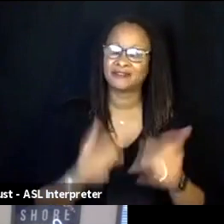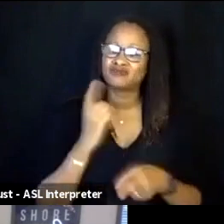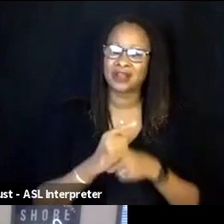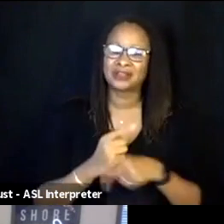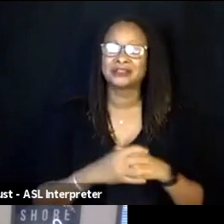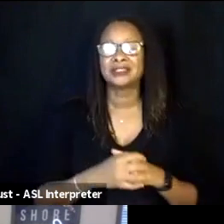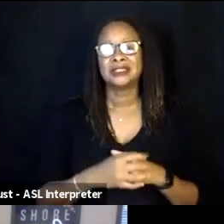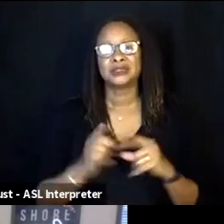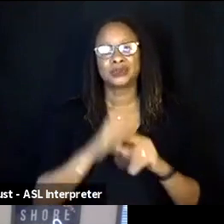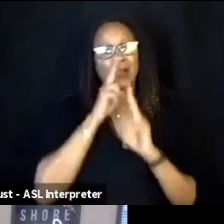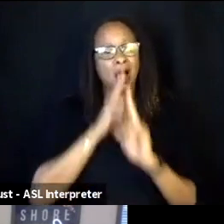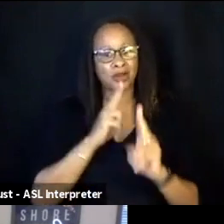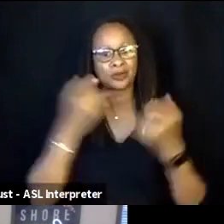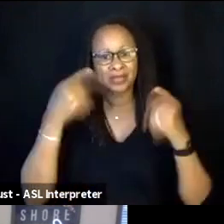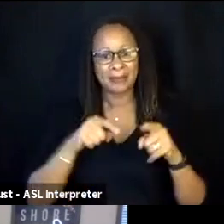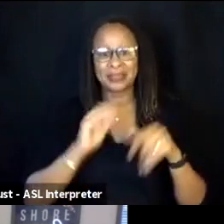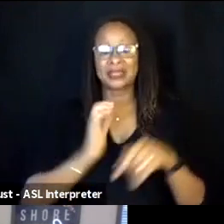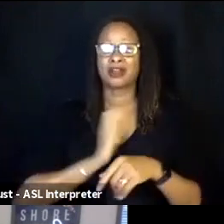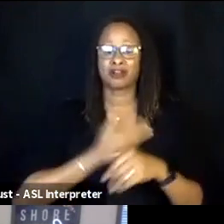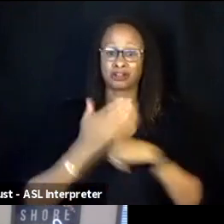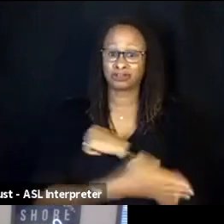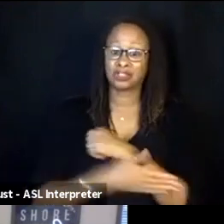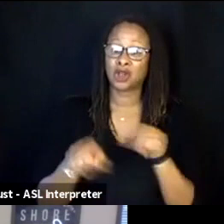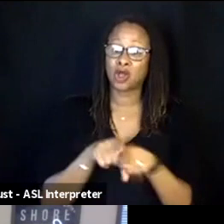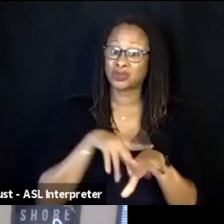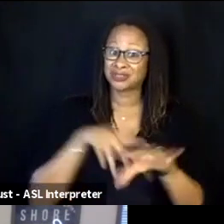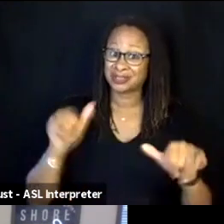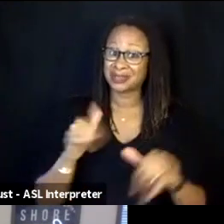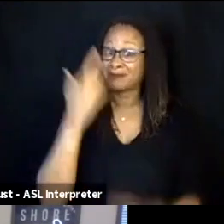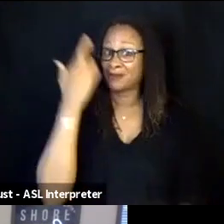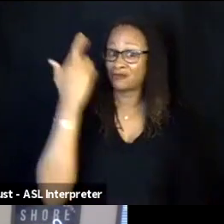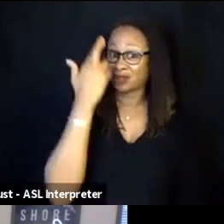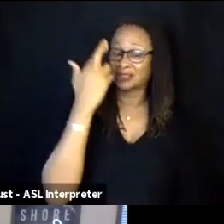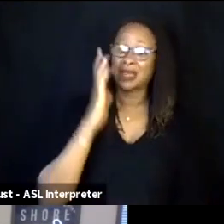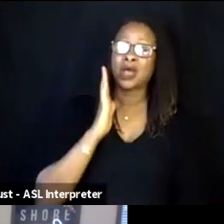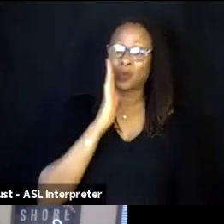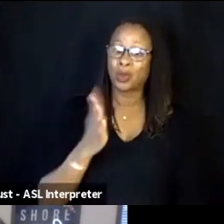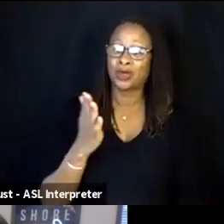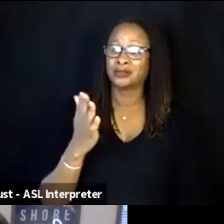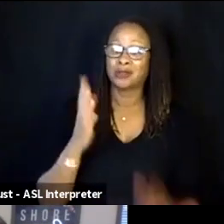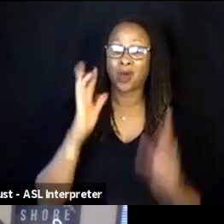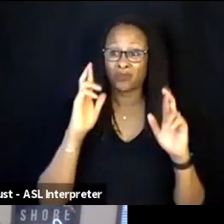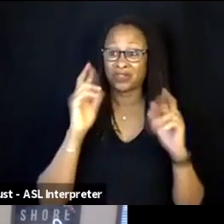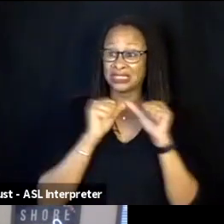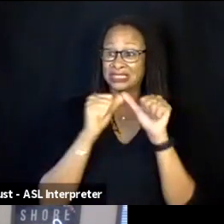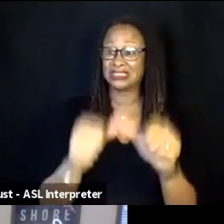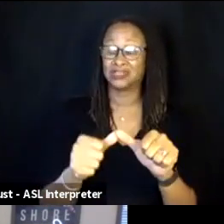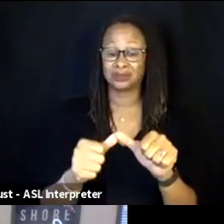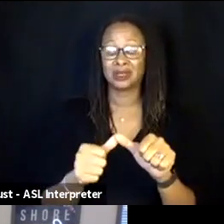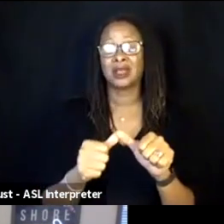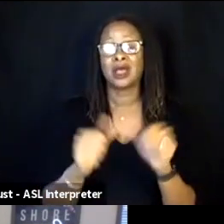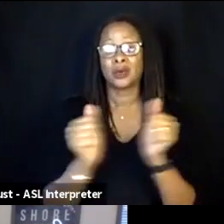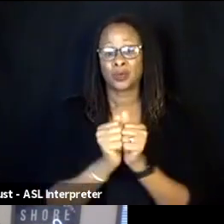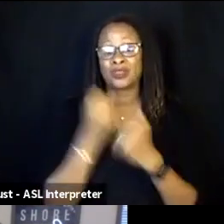to honor what was happening in our country, and yet also realizing that this would hopefully and will continue to go on in terms of the